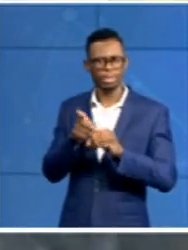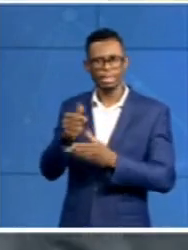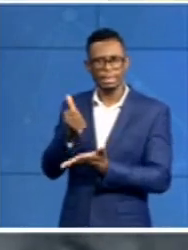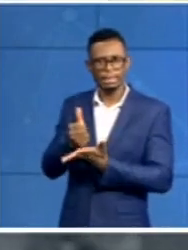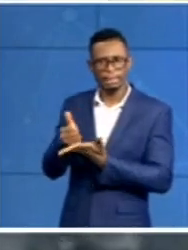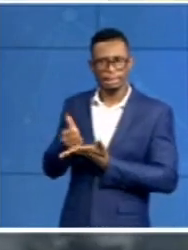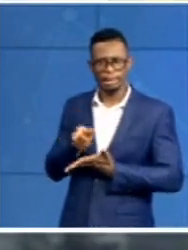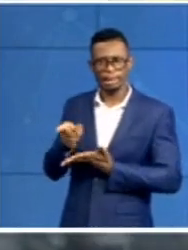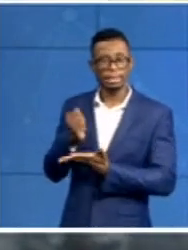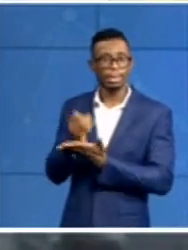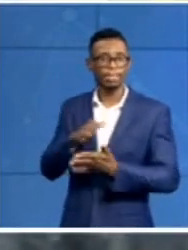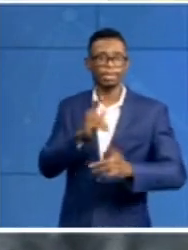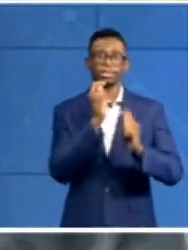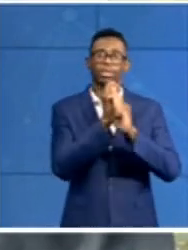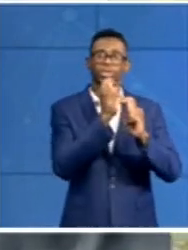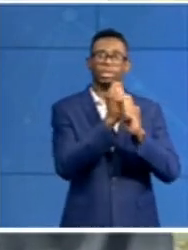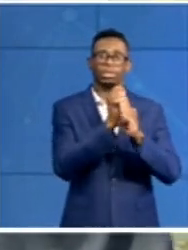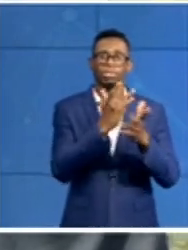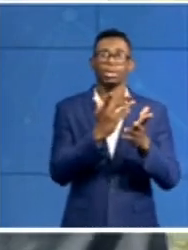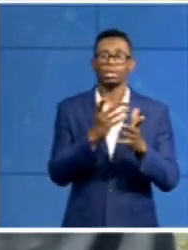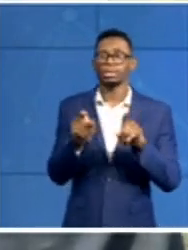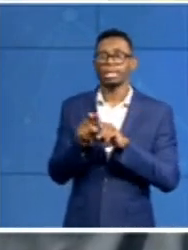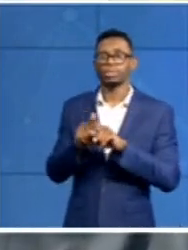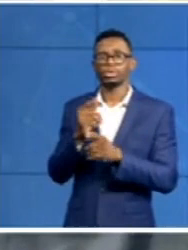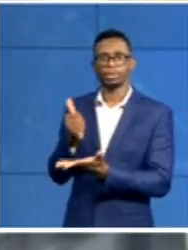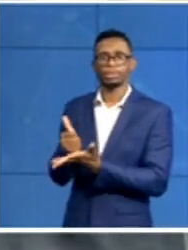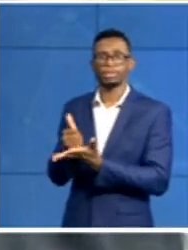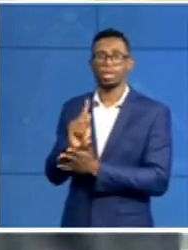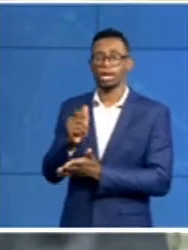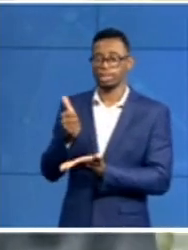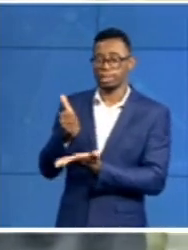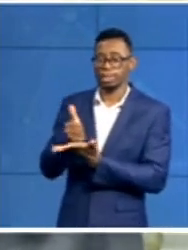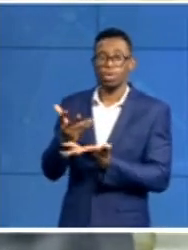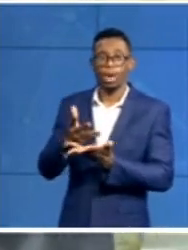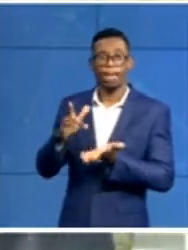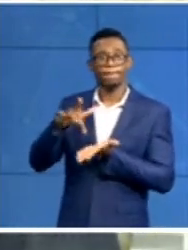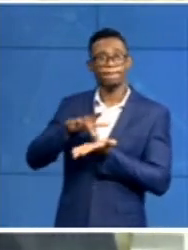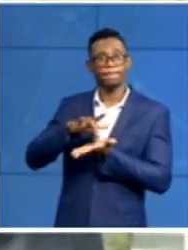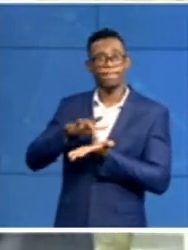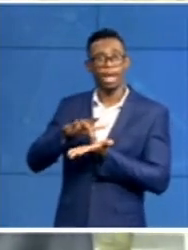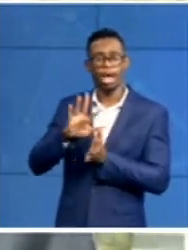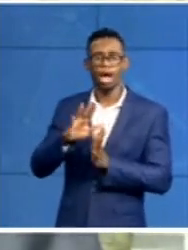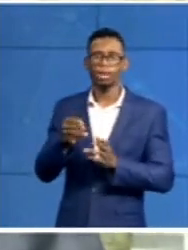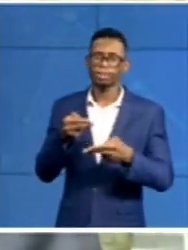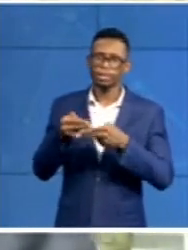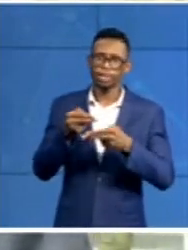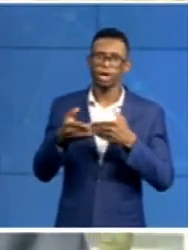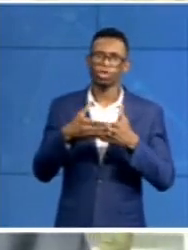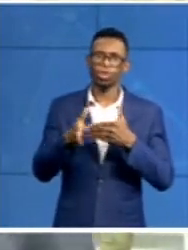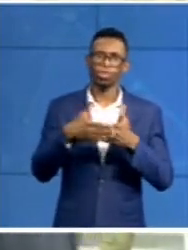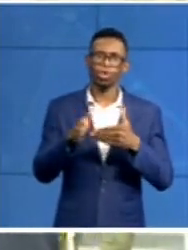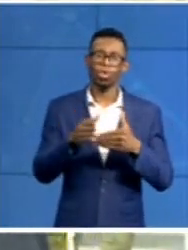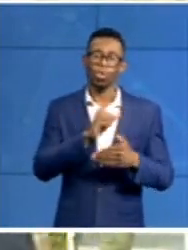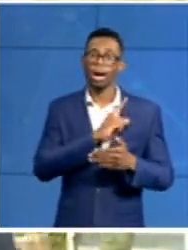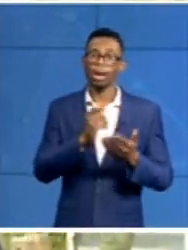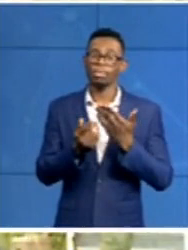plant the seeds in the middle. We plant it just near the door for the sake of calamity. And we put in